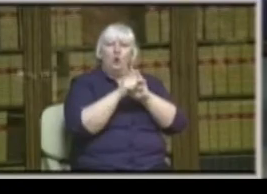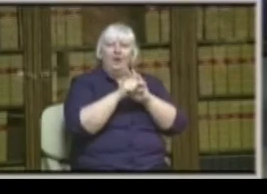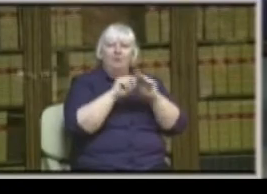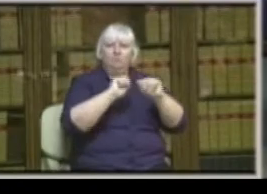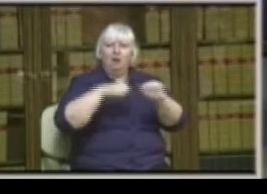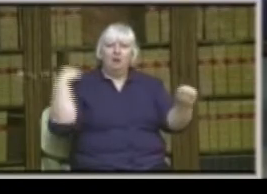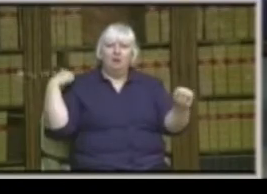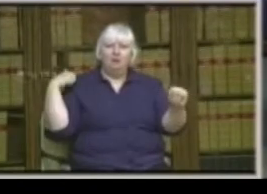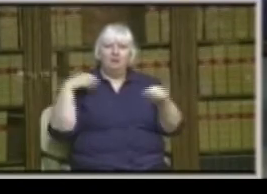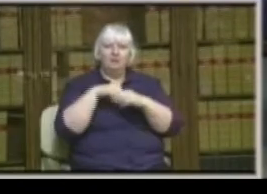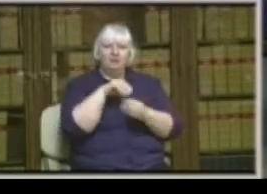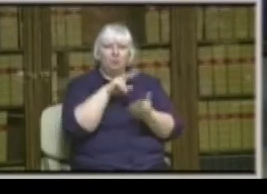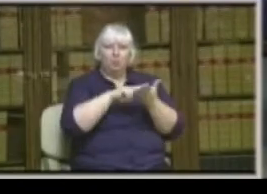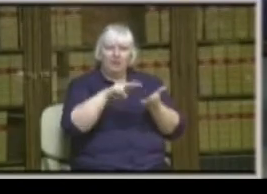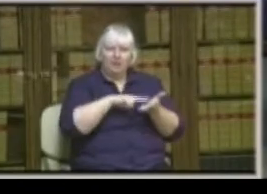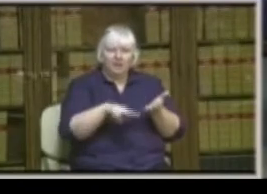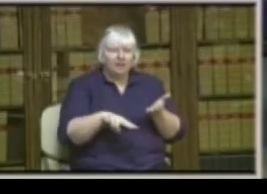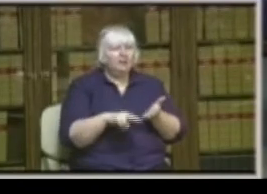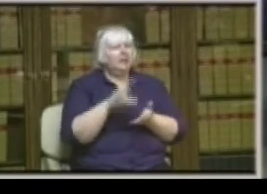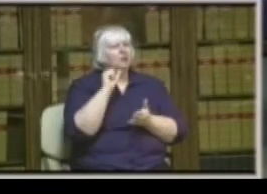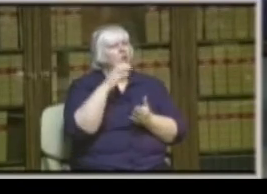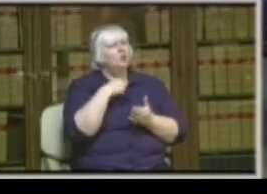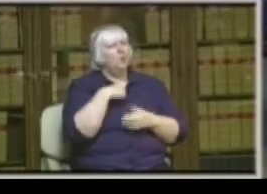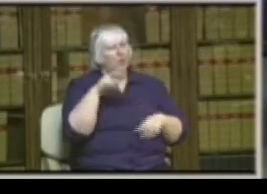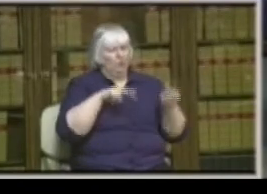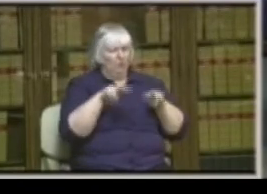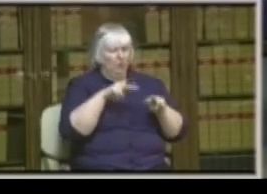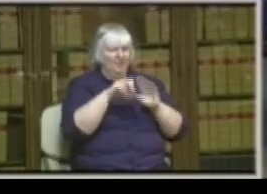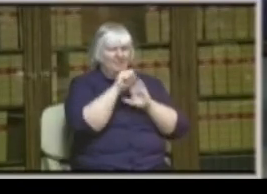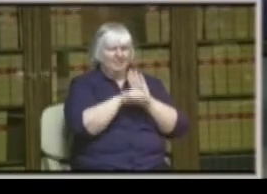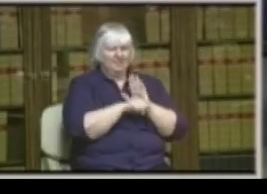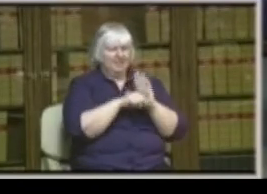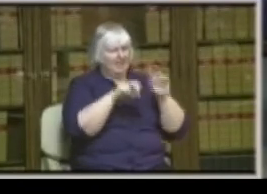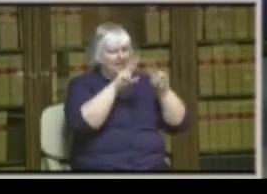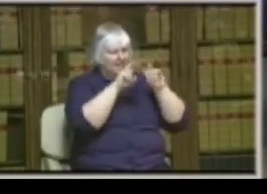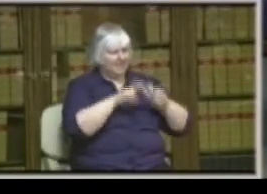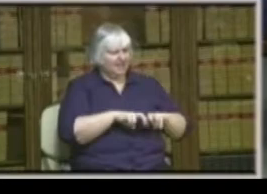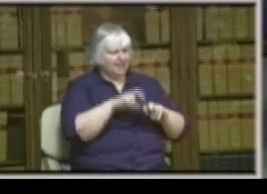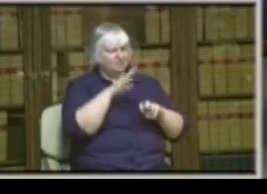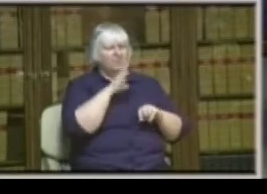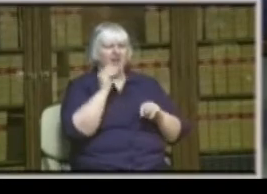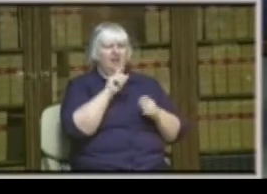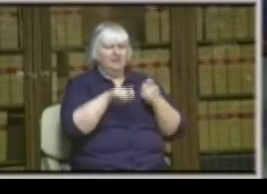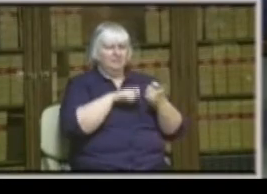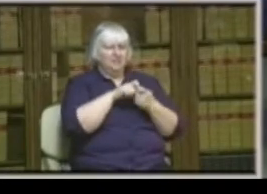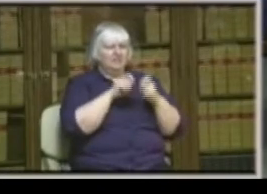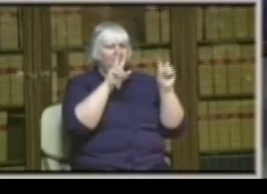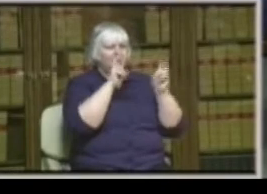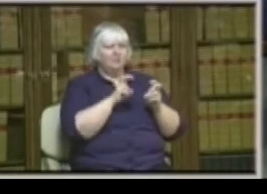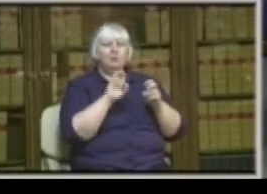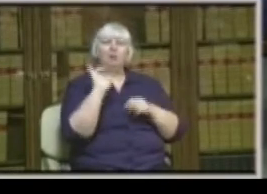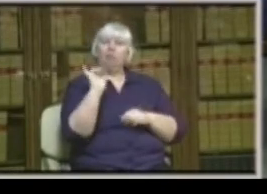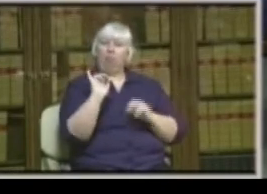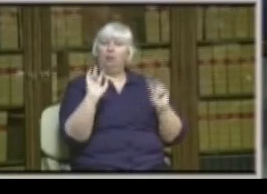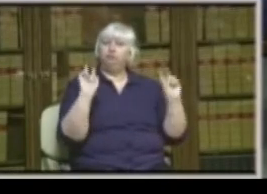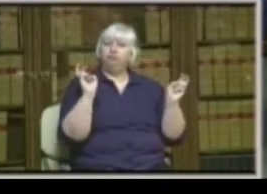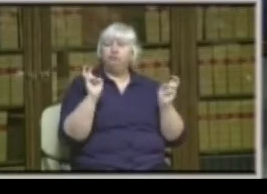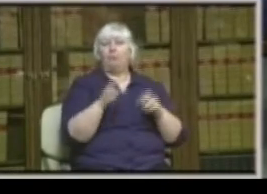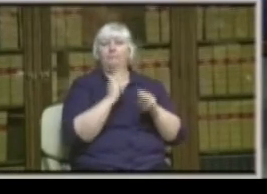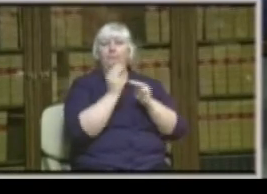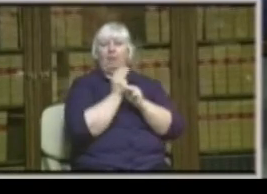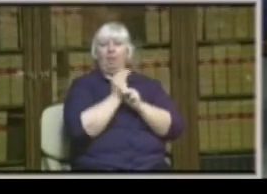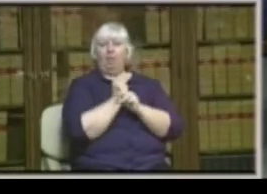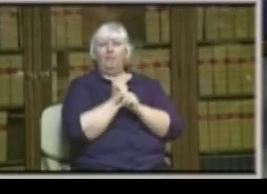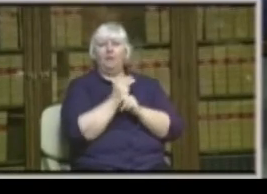reading. So as we look at the statewide assessment and we look at certain subjects, for example, mathematics, we want